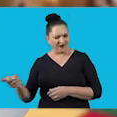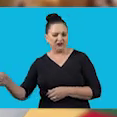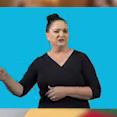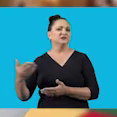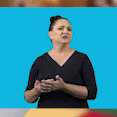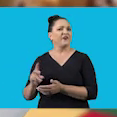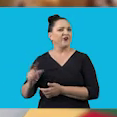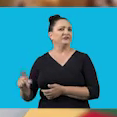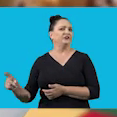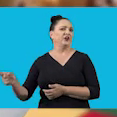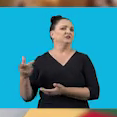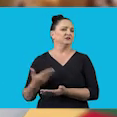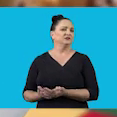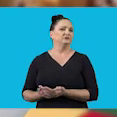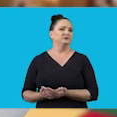able to move even faster.